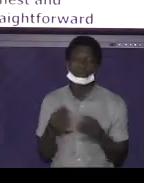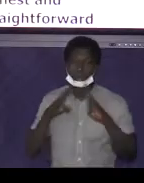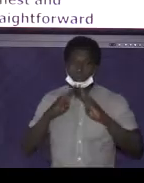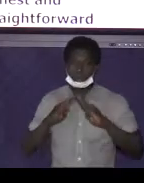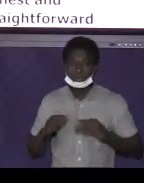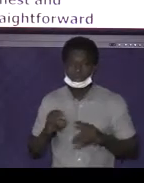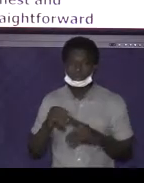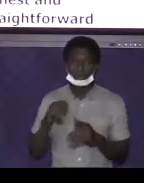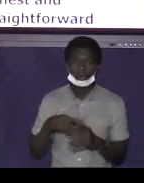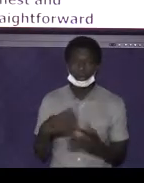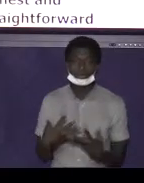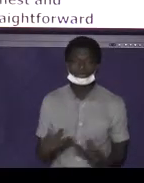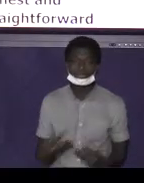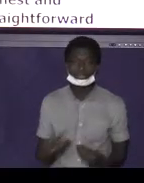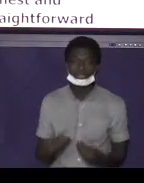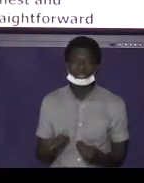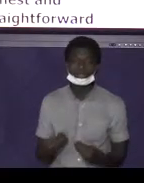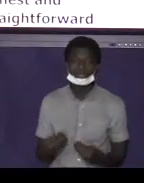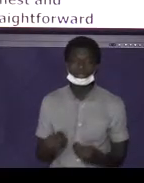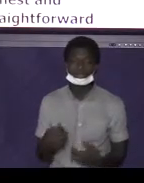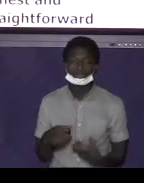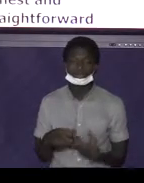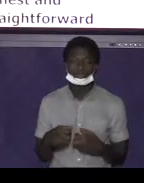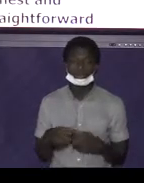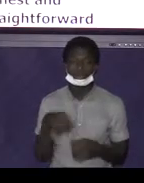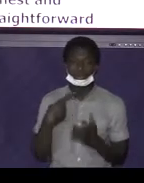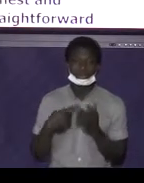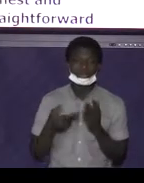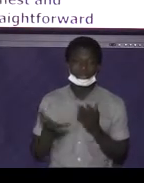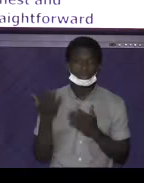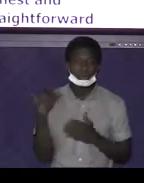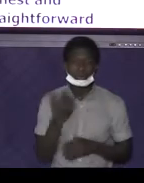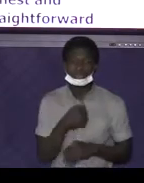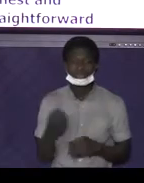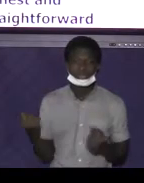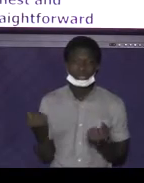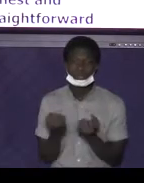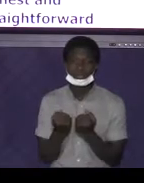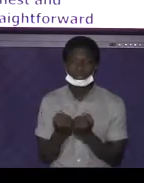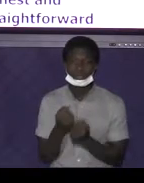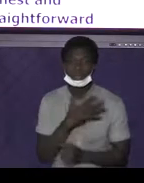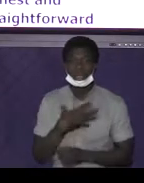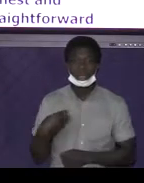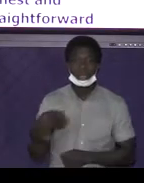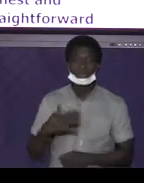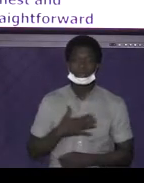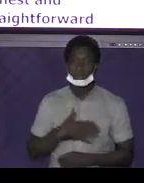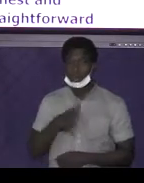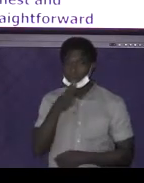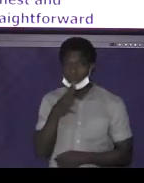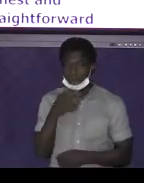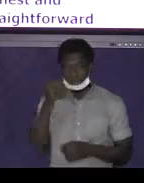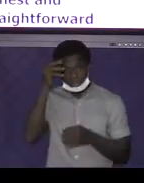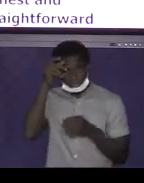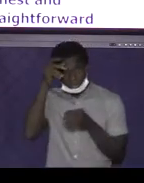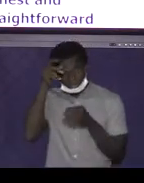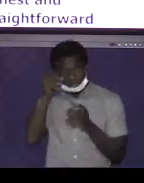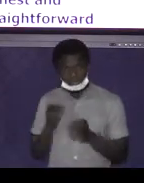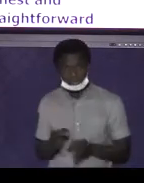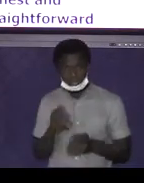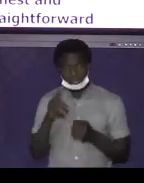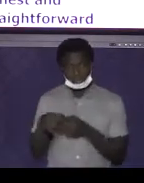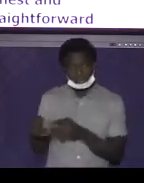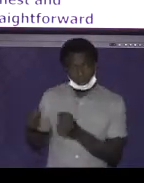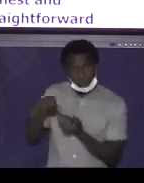or settle disputes. There was a fight, and my mommy decided to pour